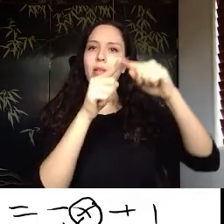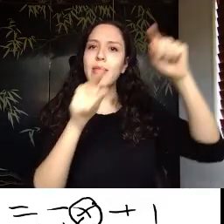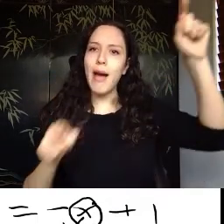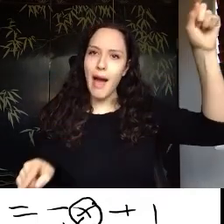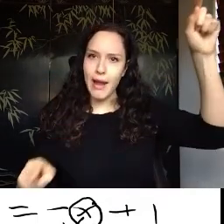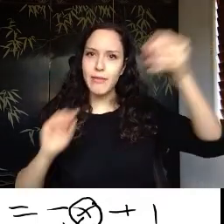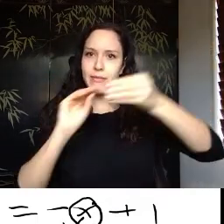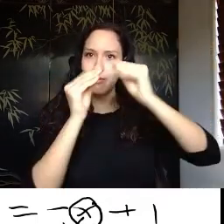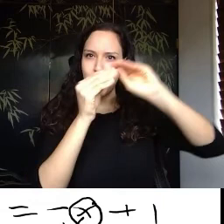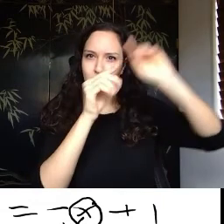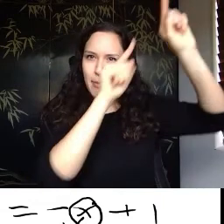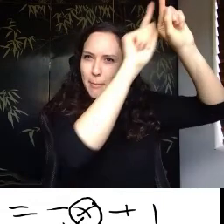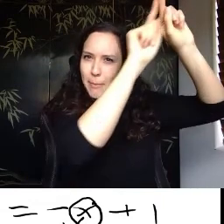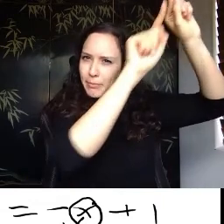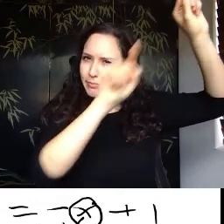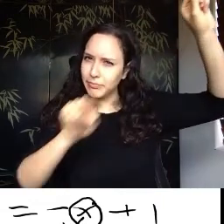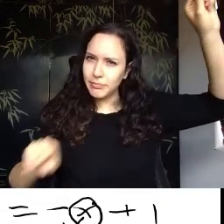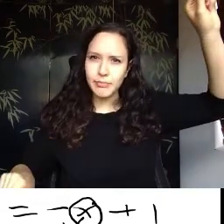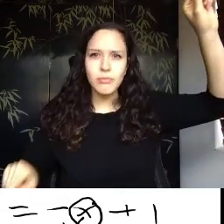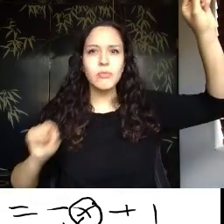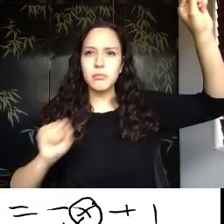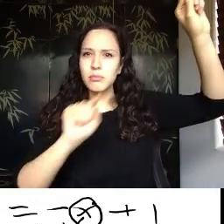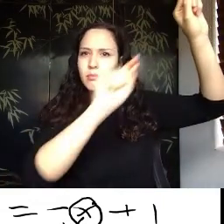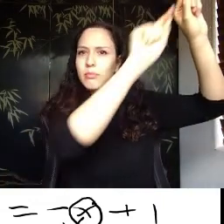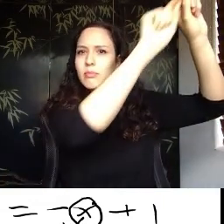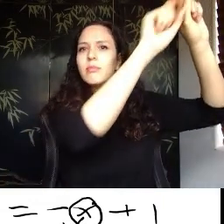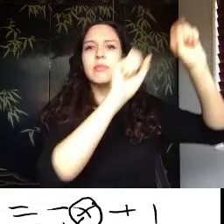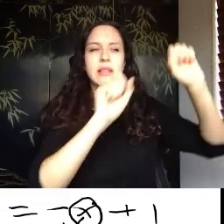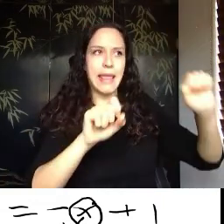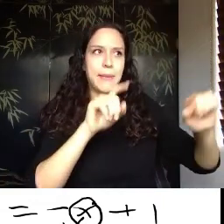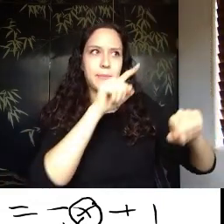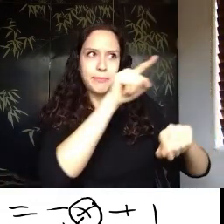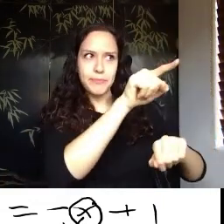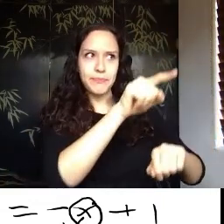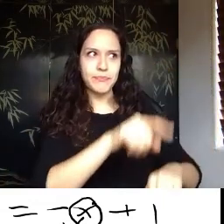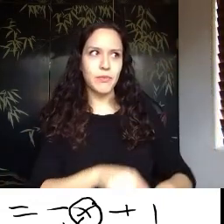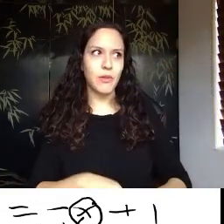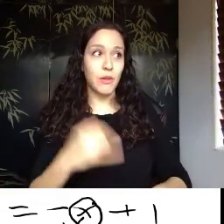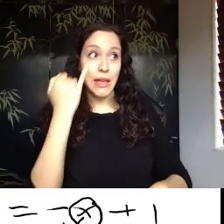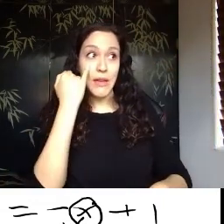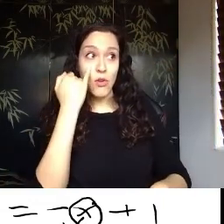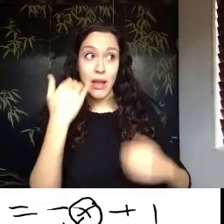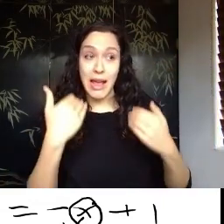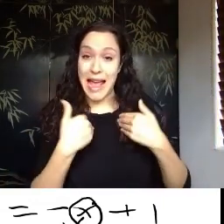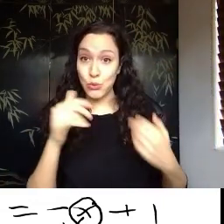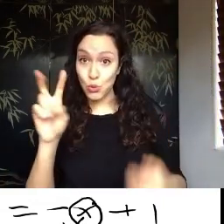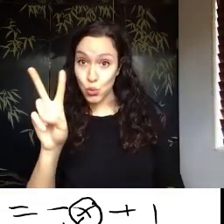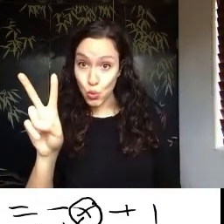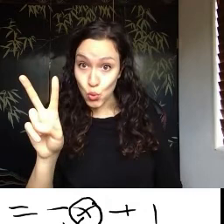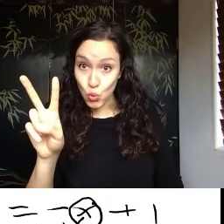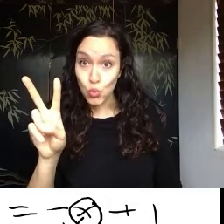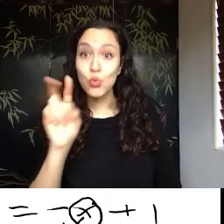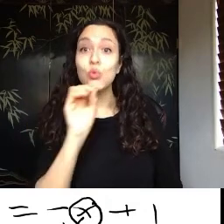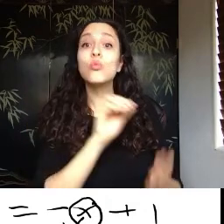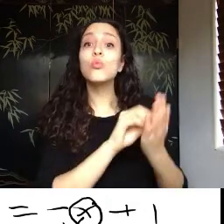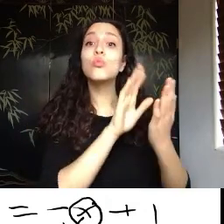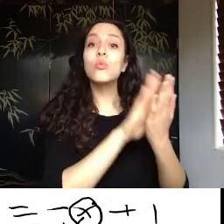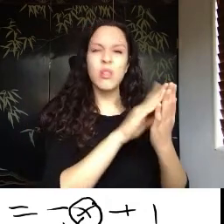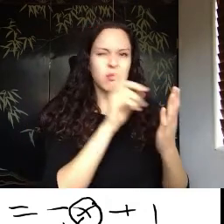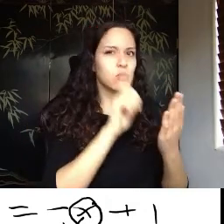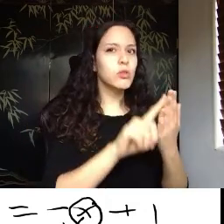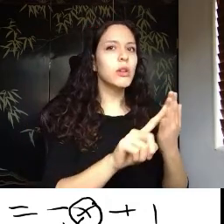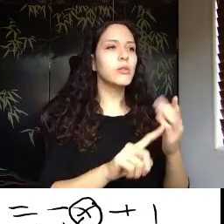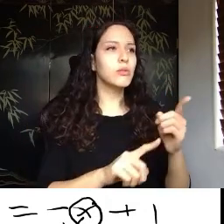so let's say if you did, if you plugged in 2. Okay, let me add that chart. If you plugged in 2, what will happen? So